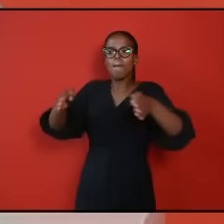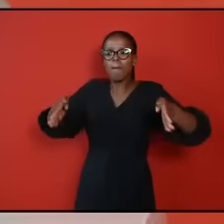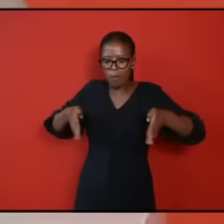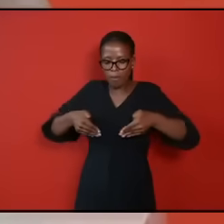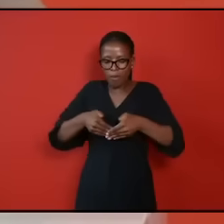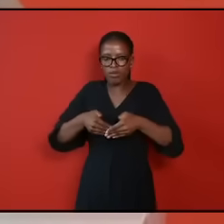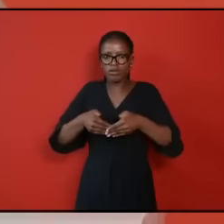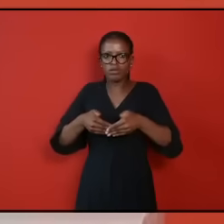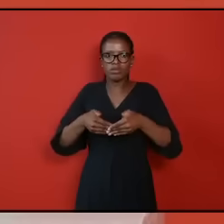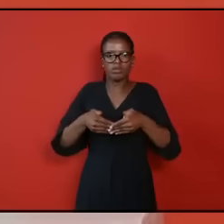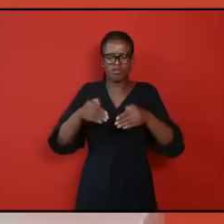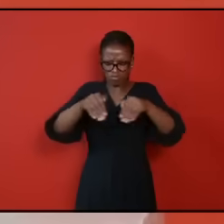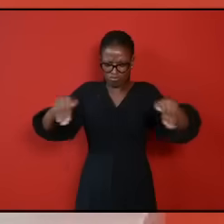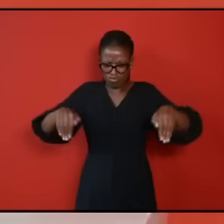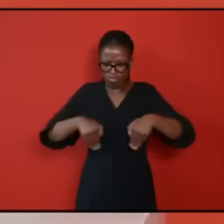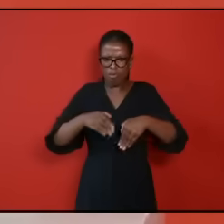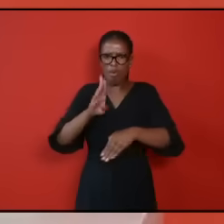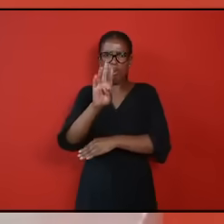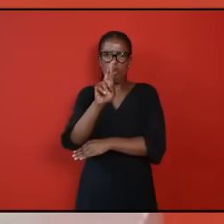like this.